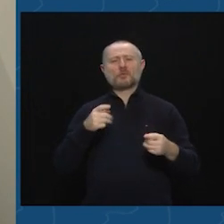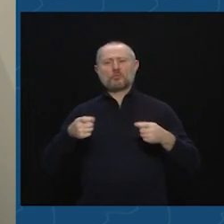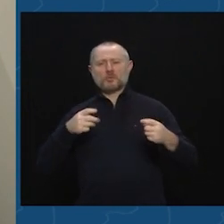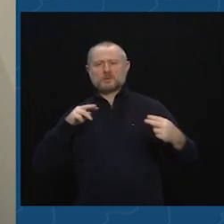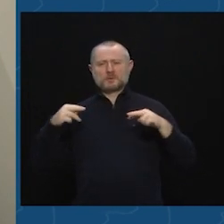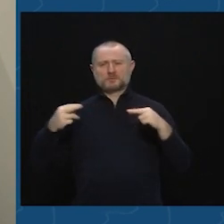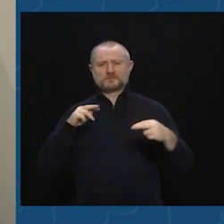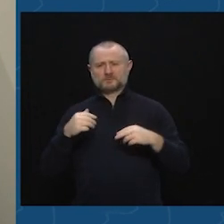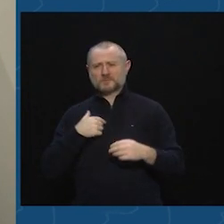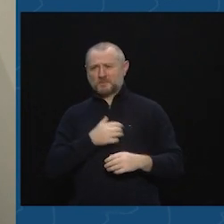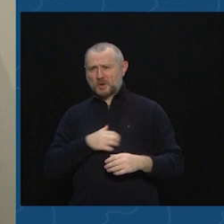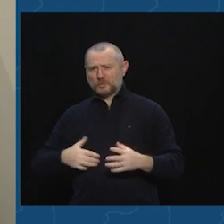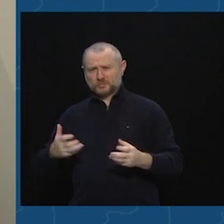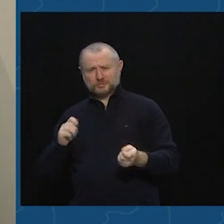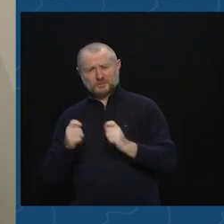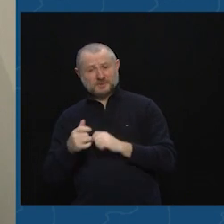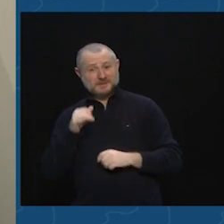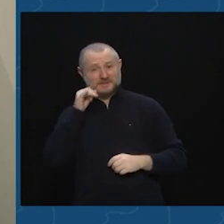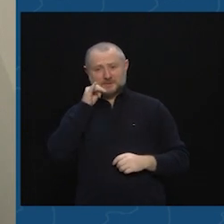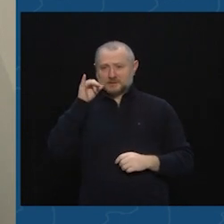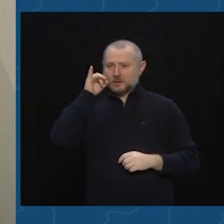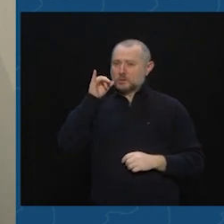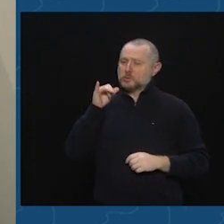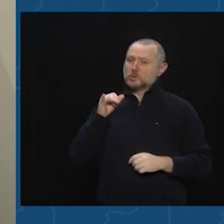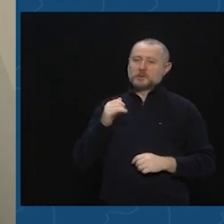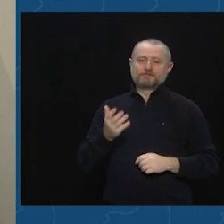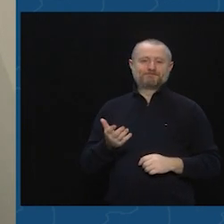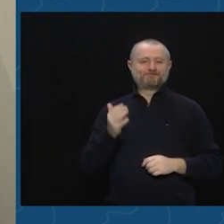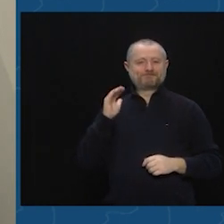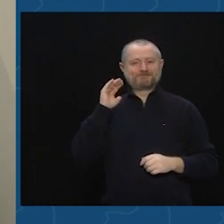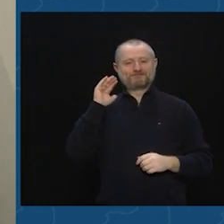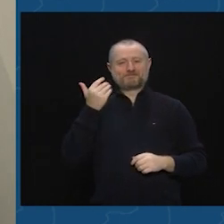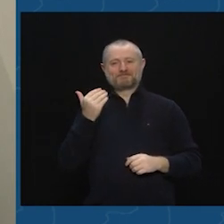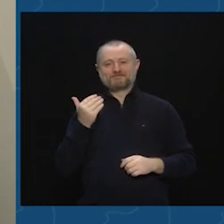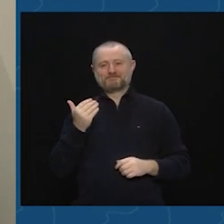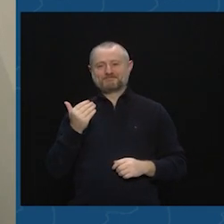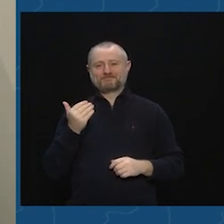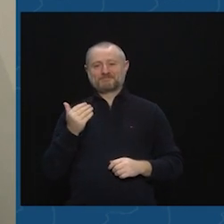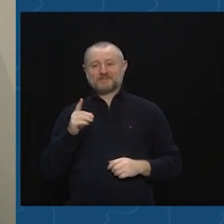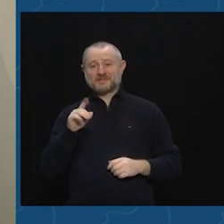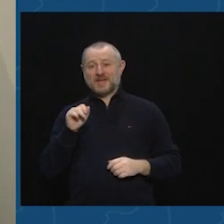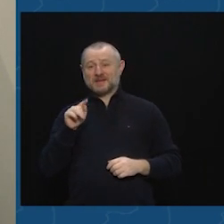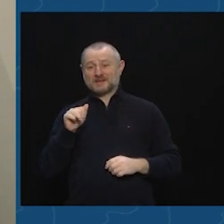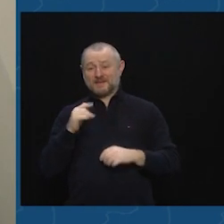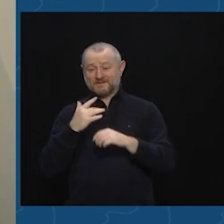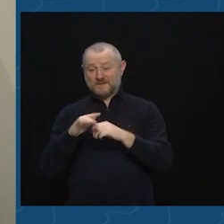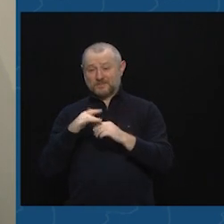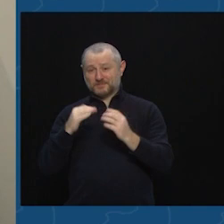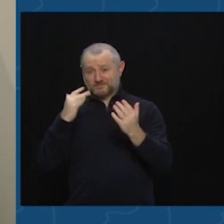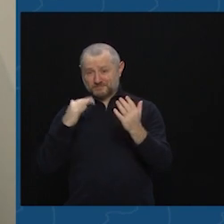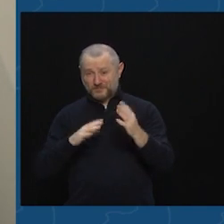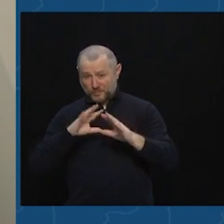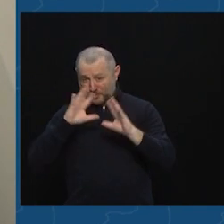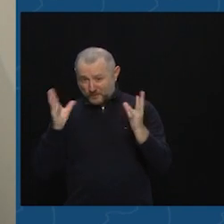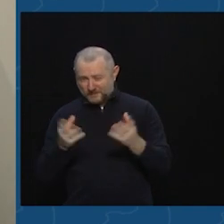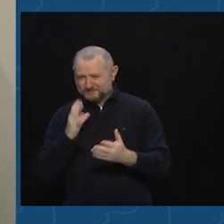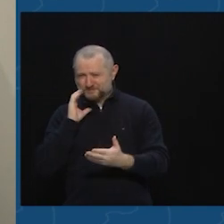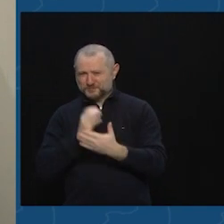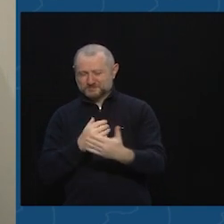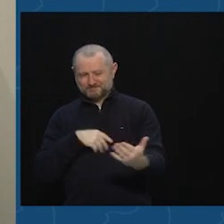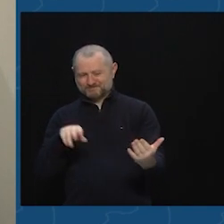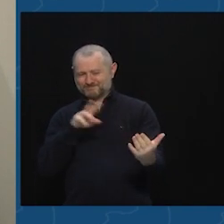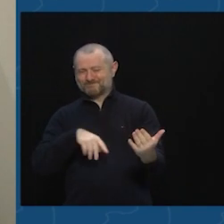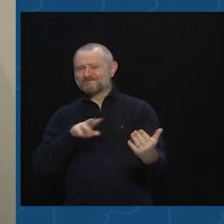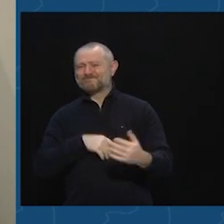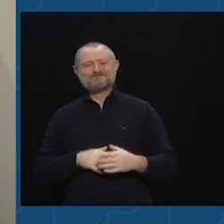Commissioner testified that the available data didn't provide a complete picture. Even so, the available data has been sort of debated between